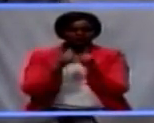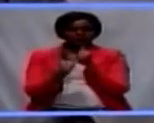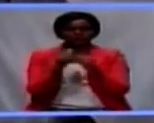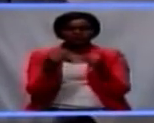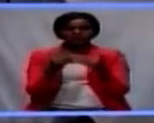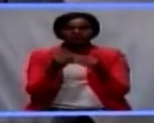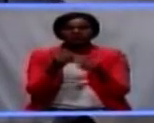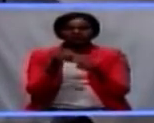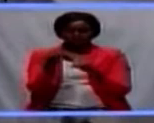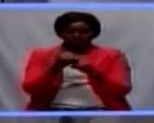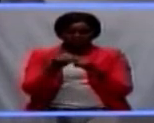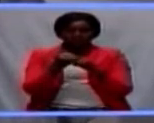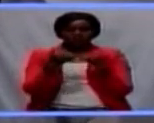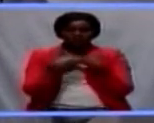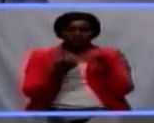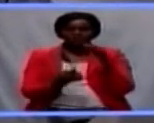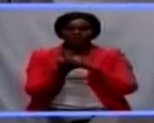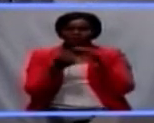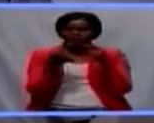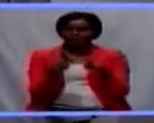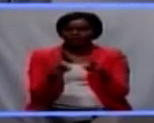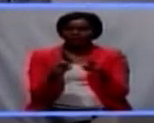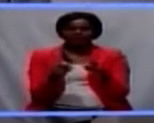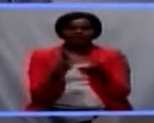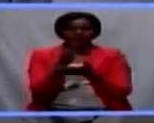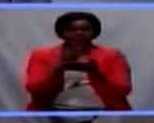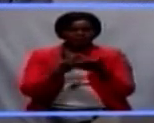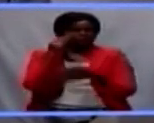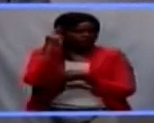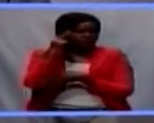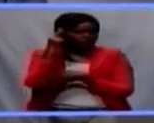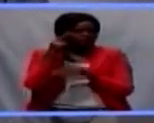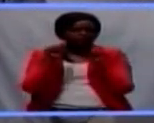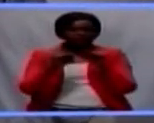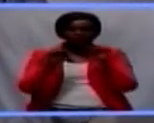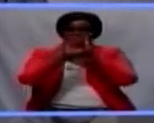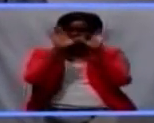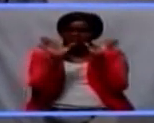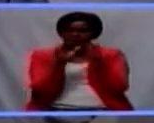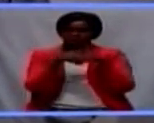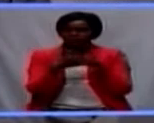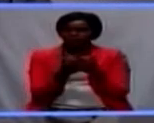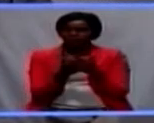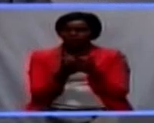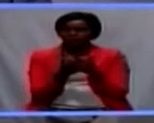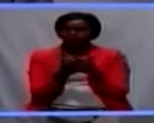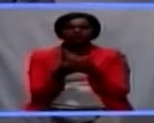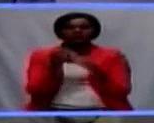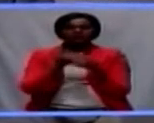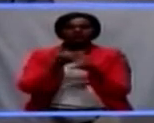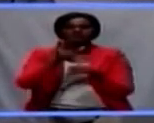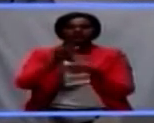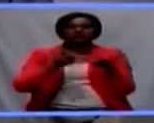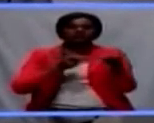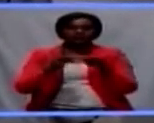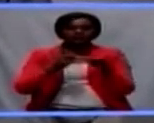interests may have arisen for various reasons. Mm-hmm. Some reasons could clearly be beyond their control, and I'll